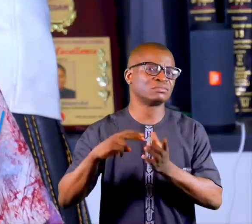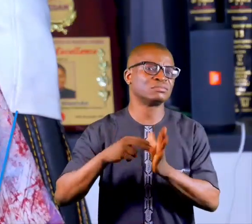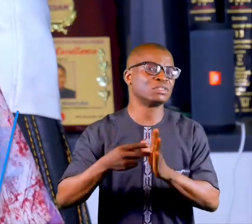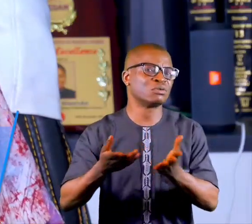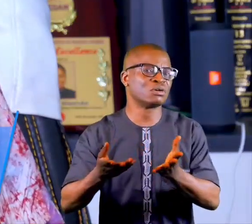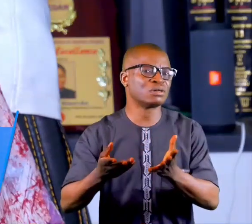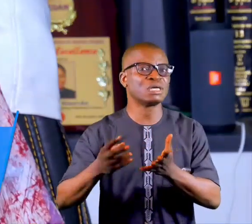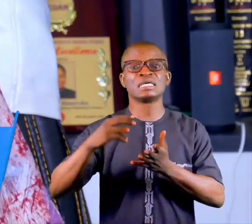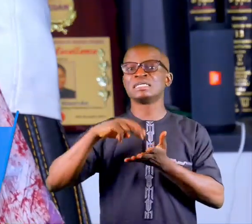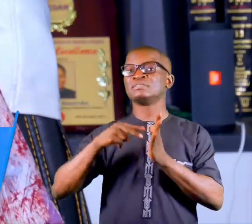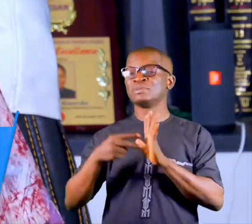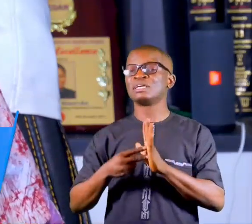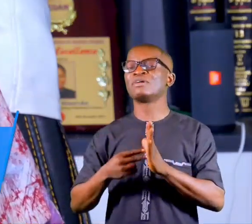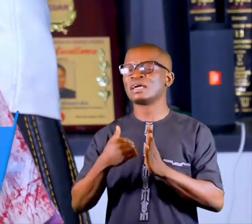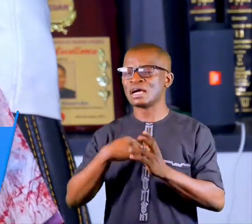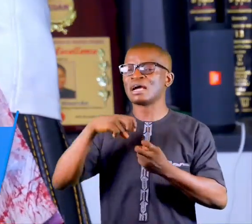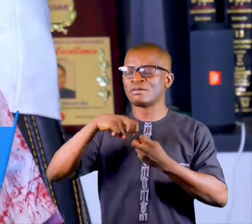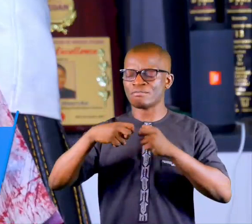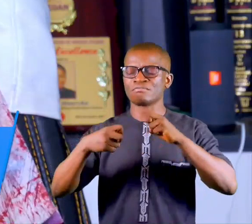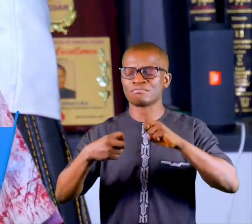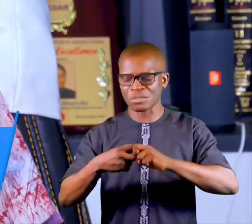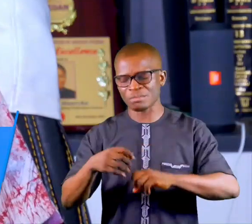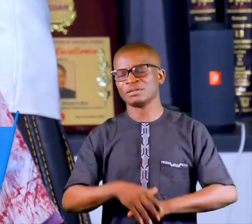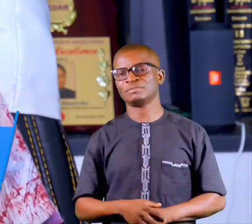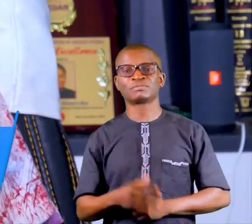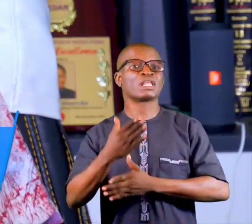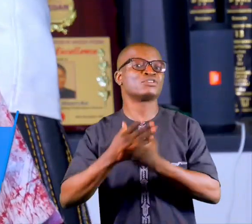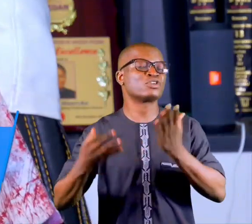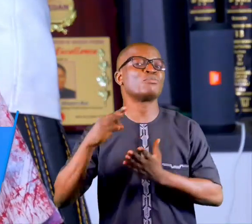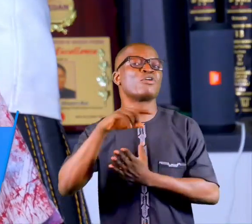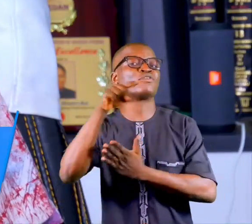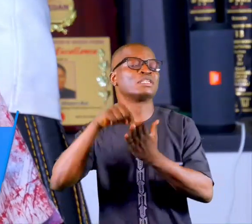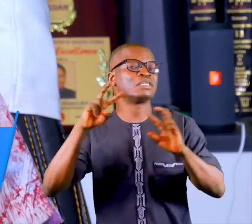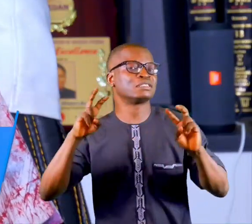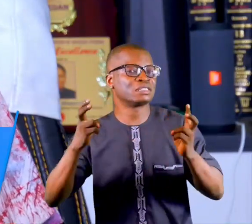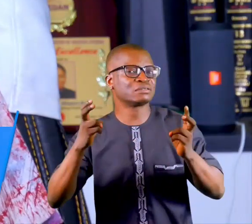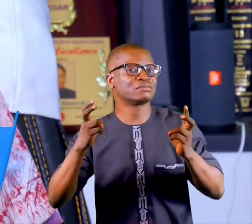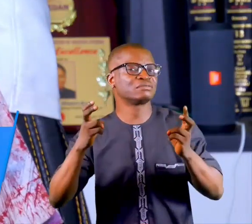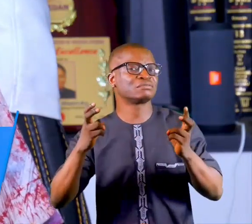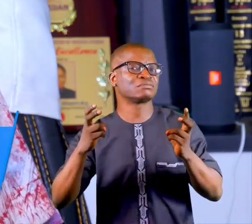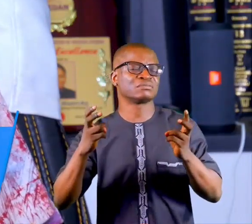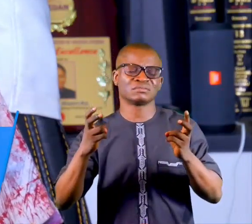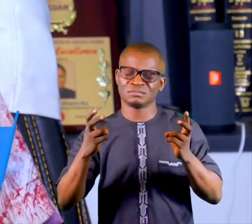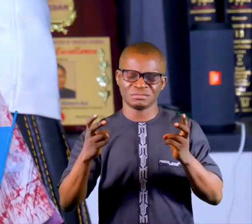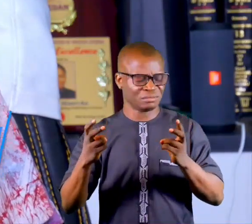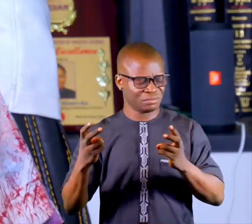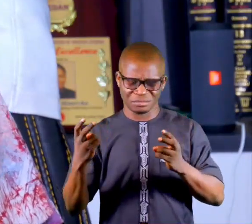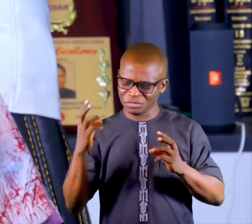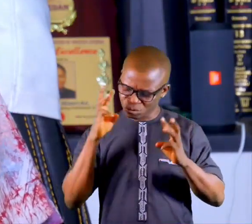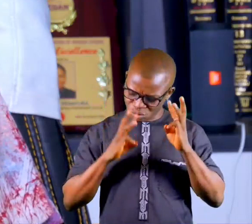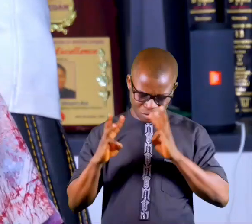there is really a problem. And some of these cases are rather disturbing.